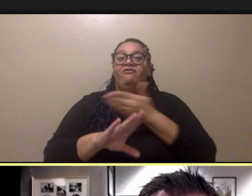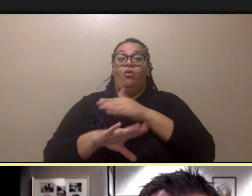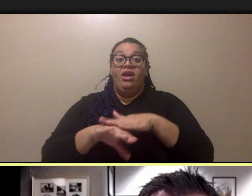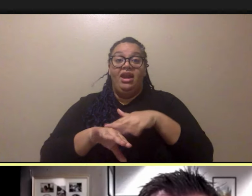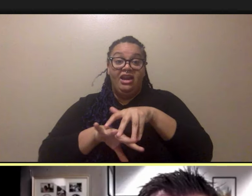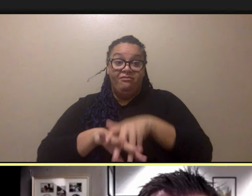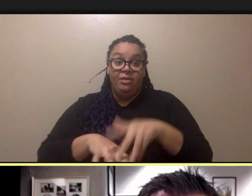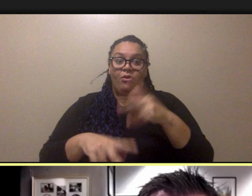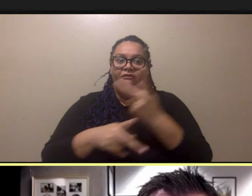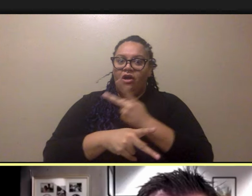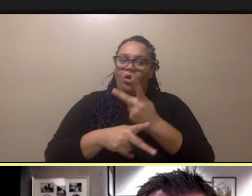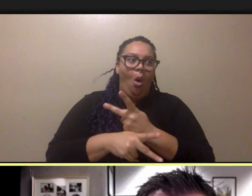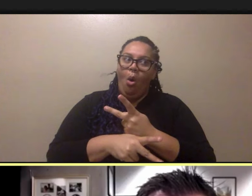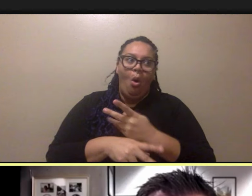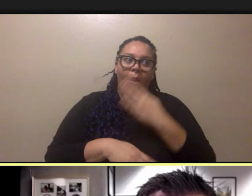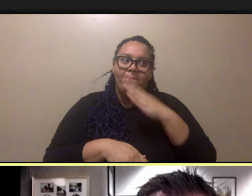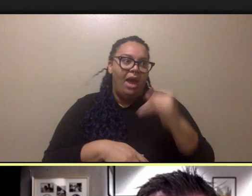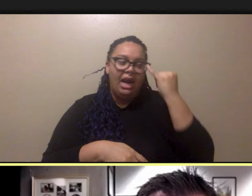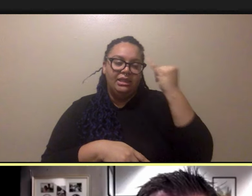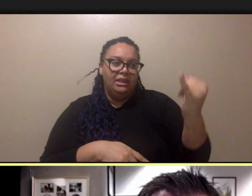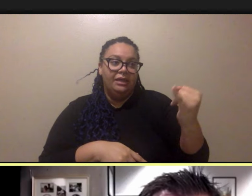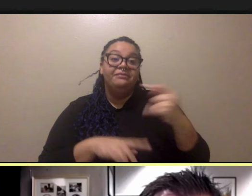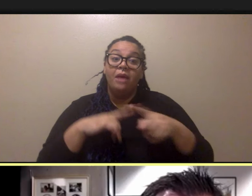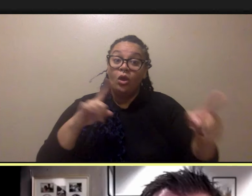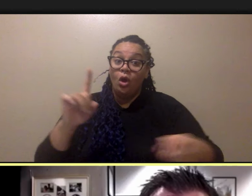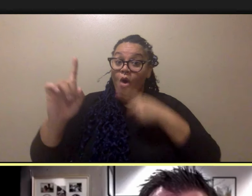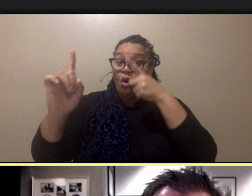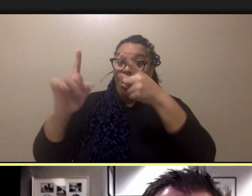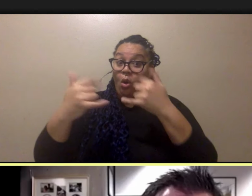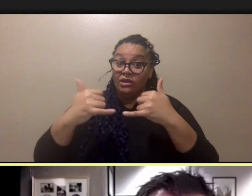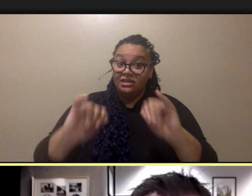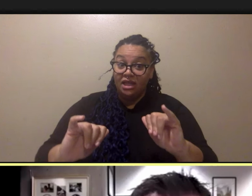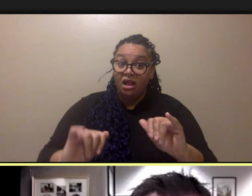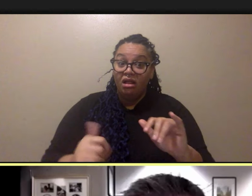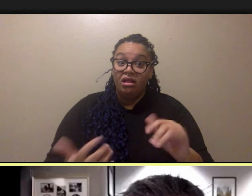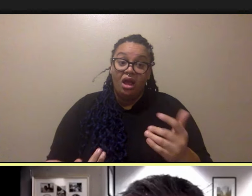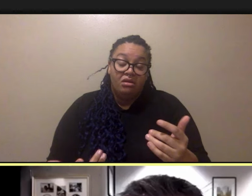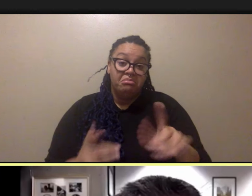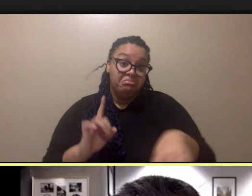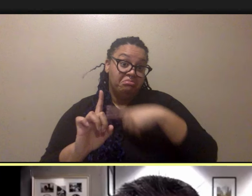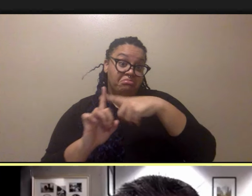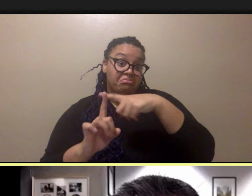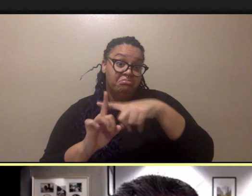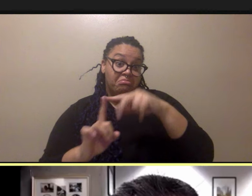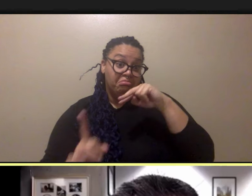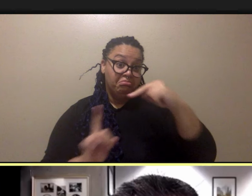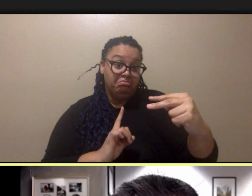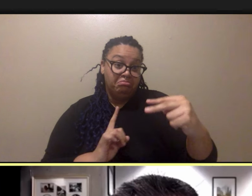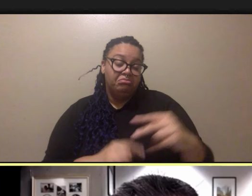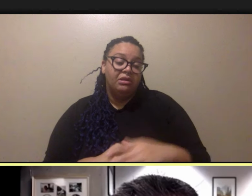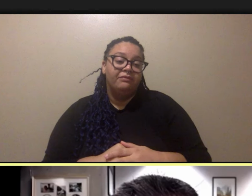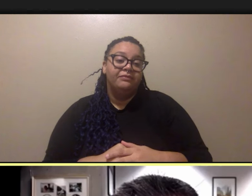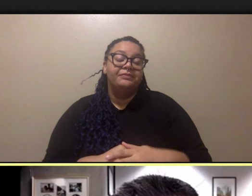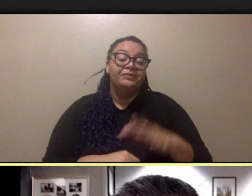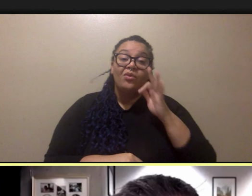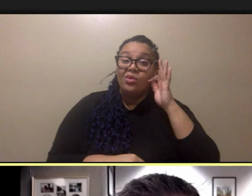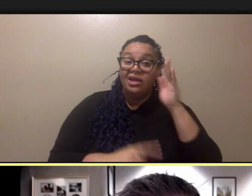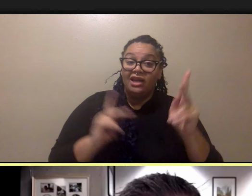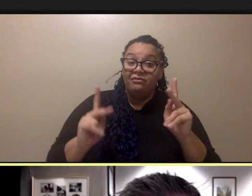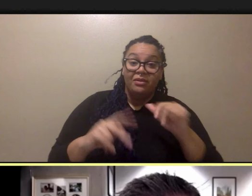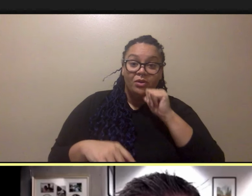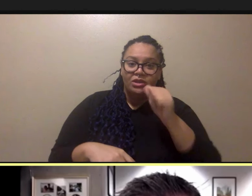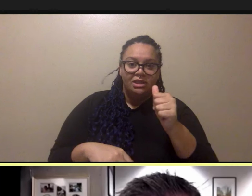So, but the goal was still naively optimistic. When natives did not work out as labor